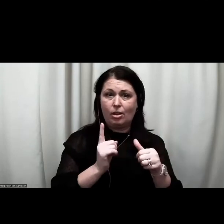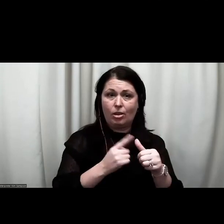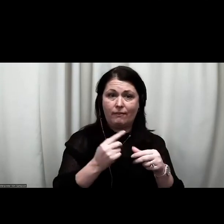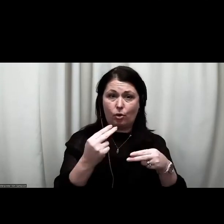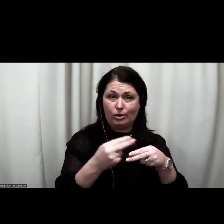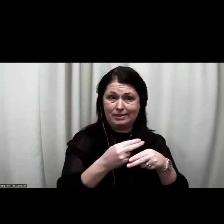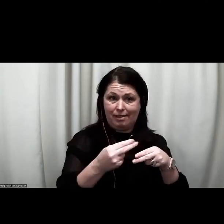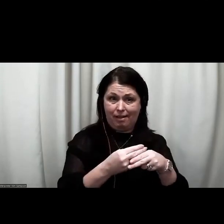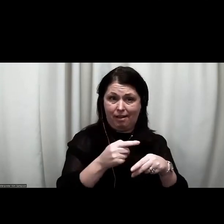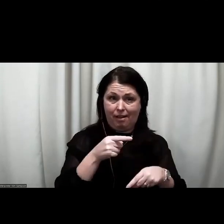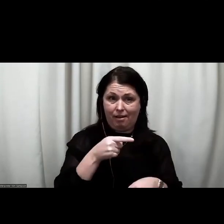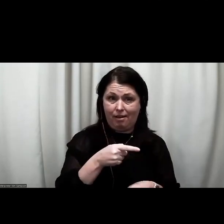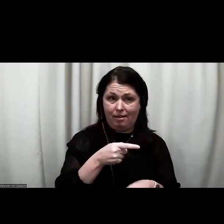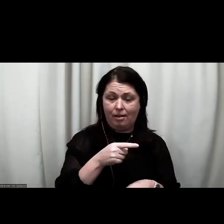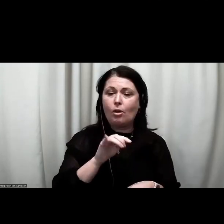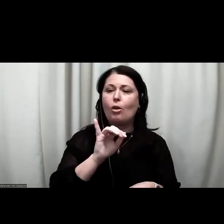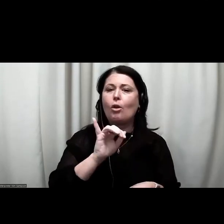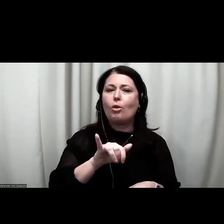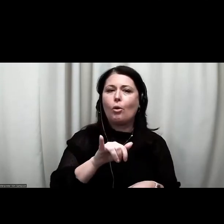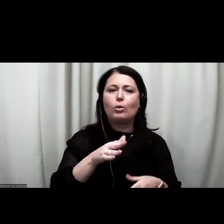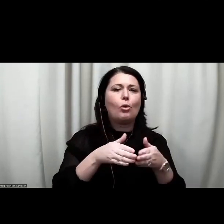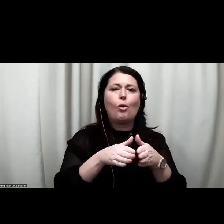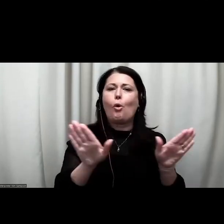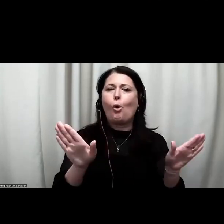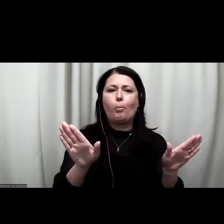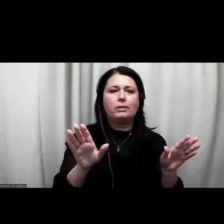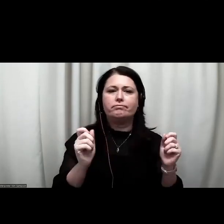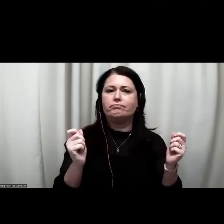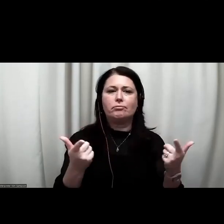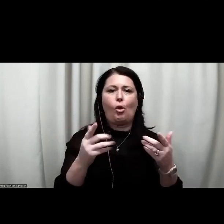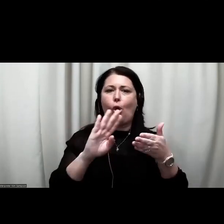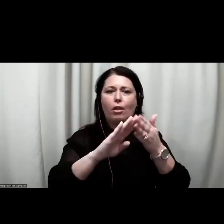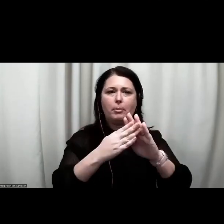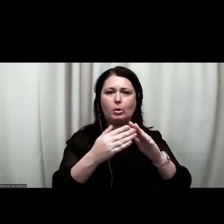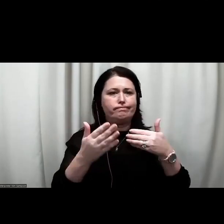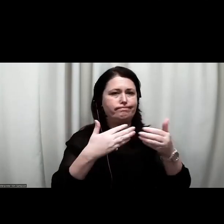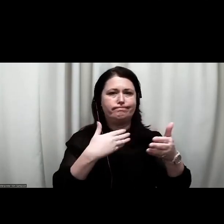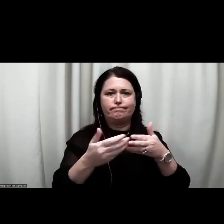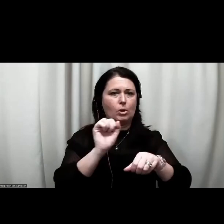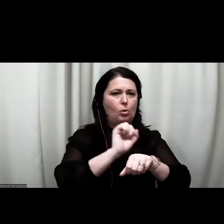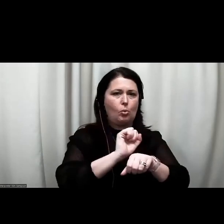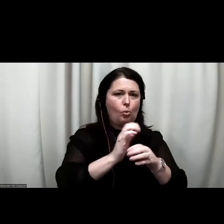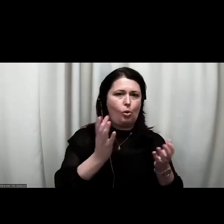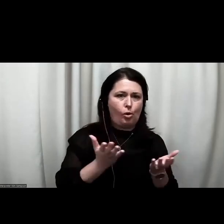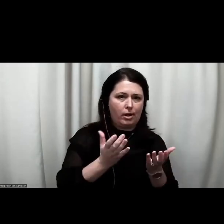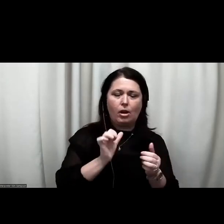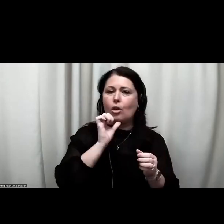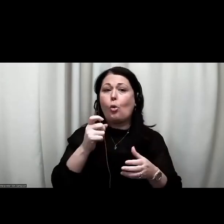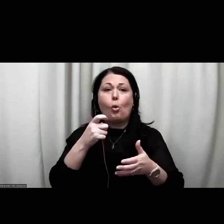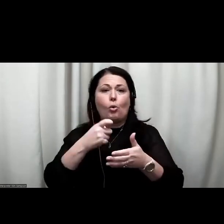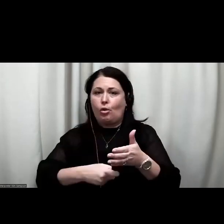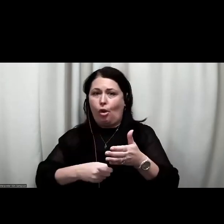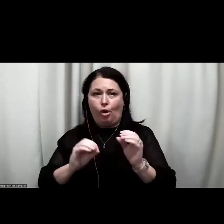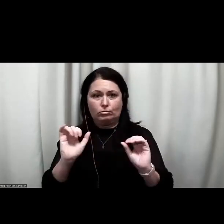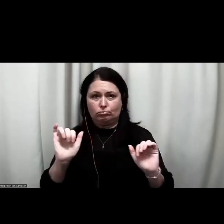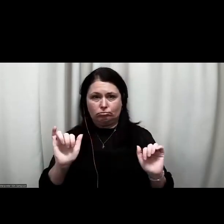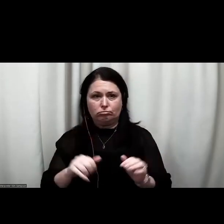of groups, those are all open to the community and there is no cost associated with